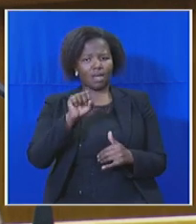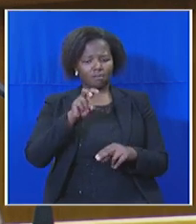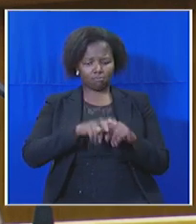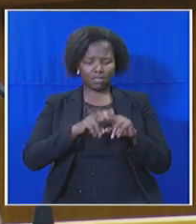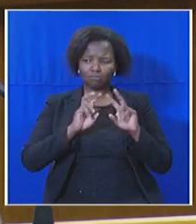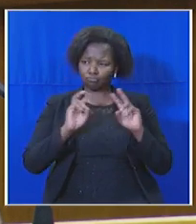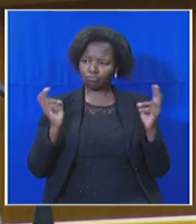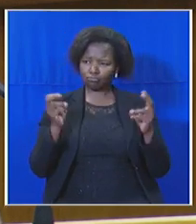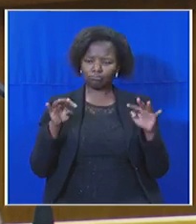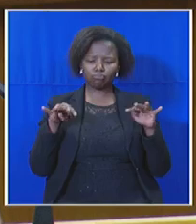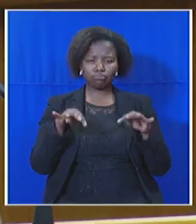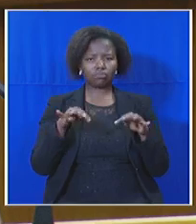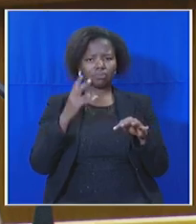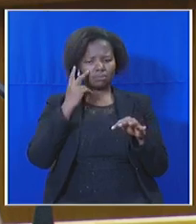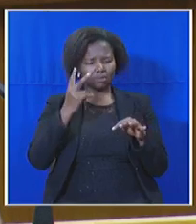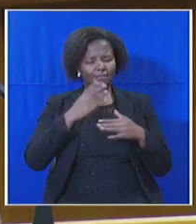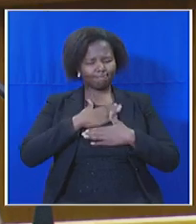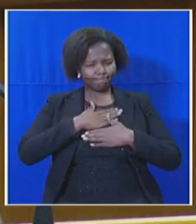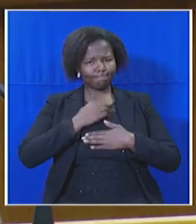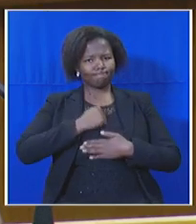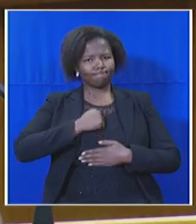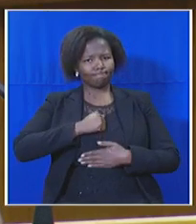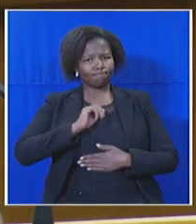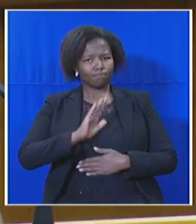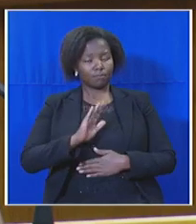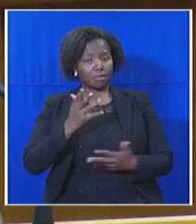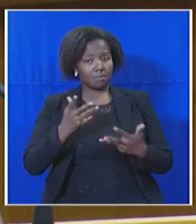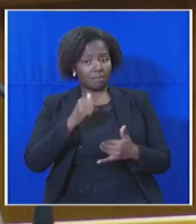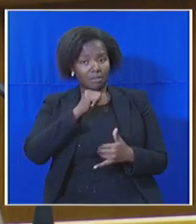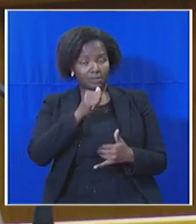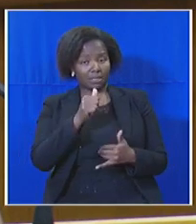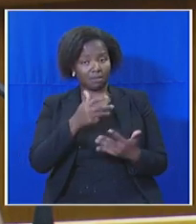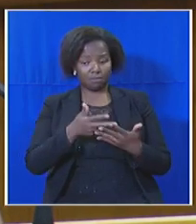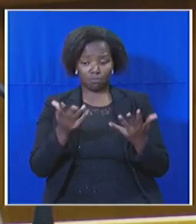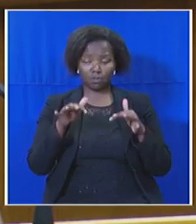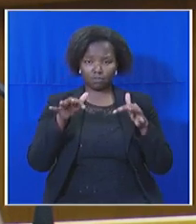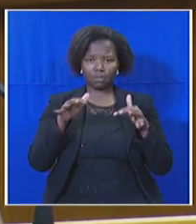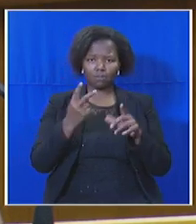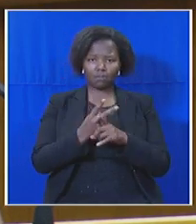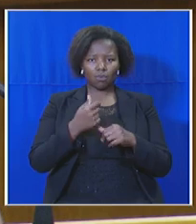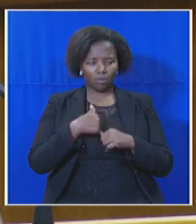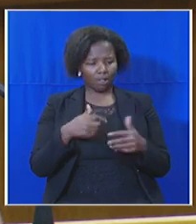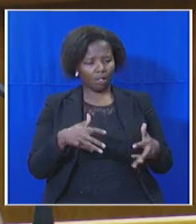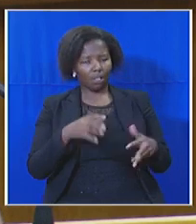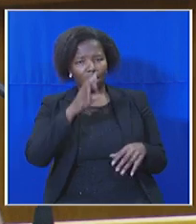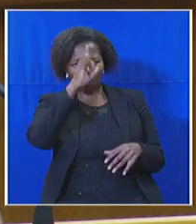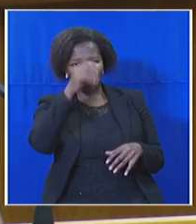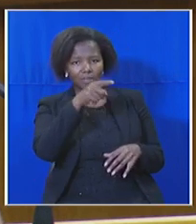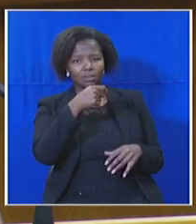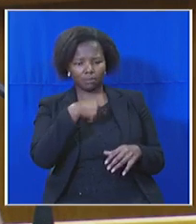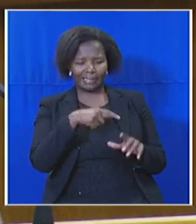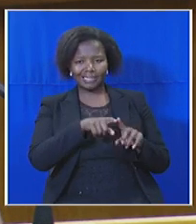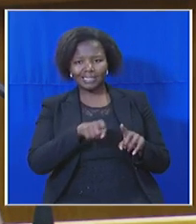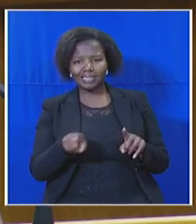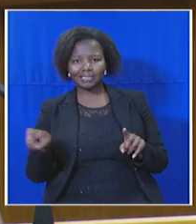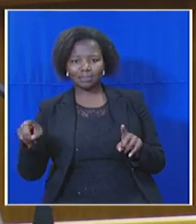families to feel the empathy we're renowned for? Perhaps it's because a third of our civilians are scared of the police. They run away from them, not to